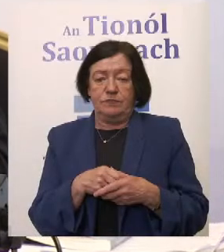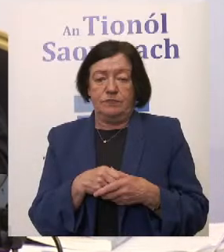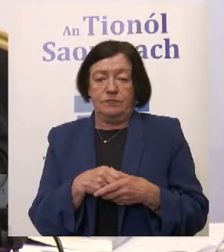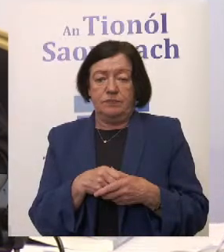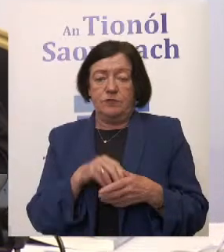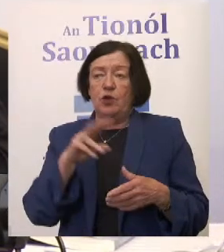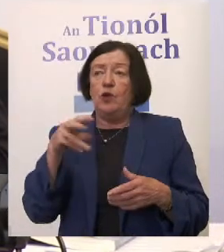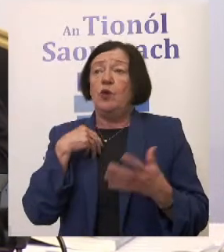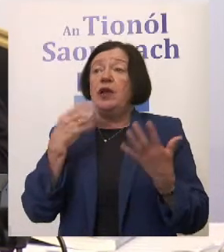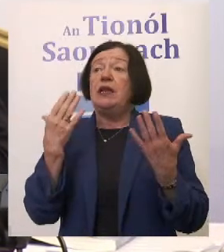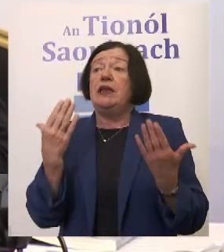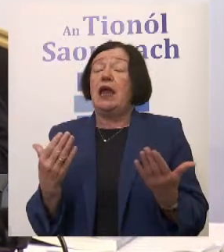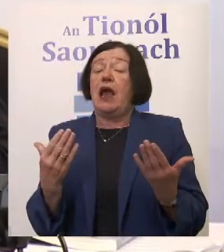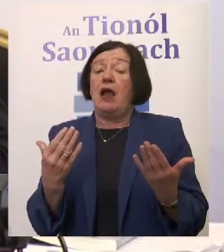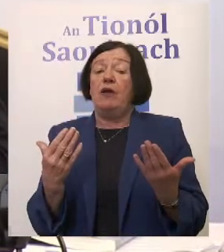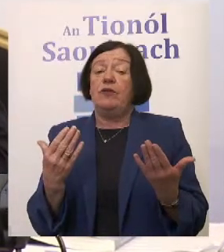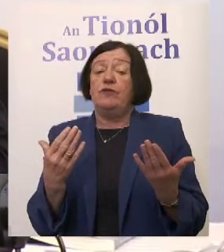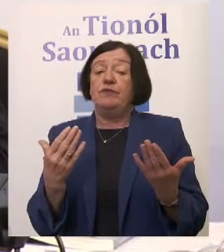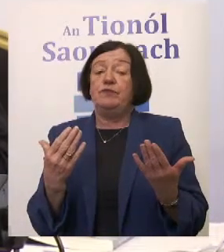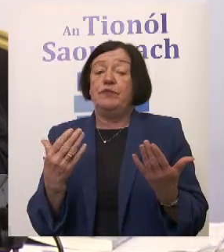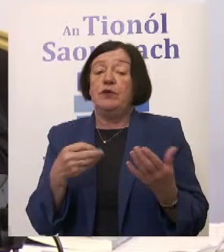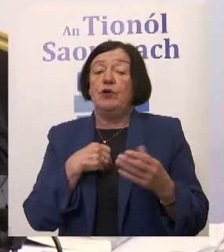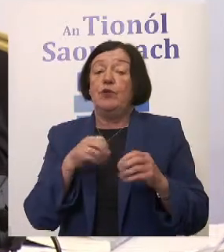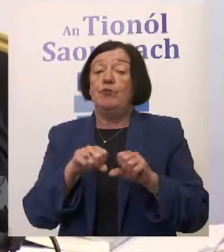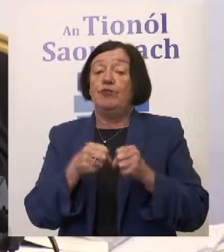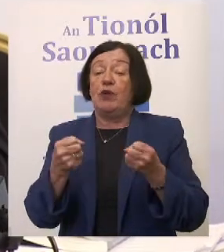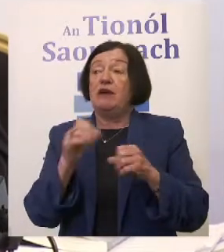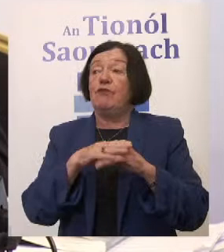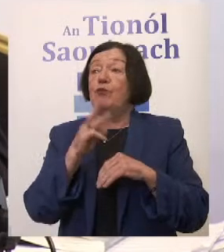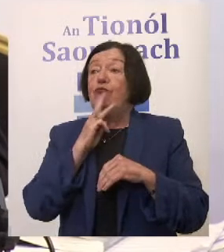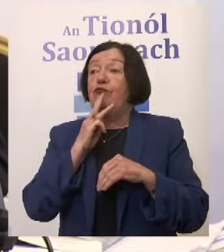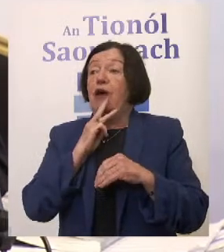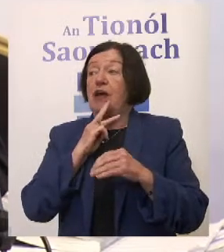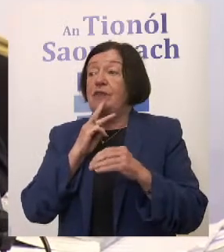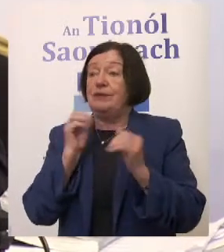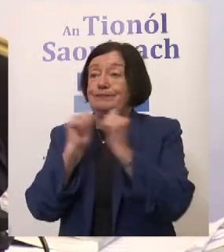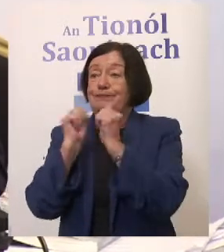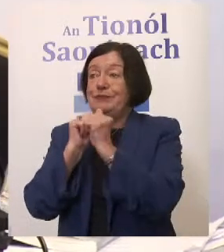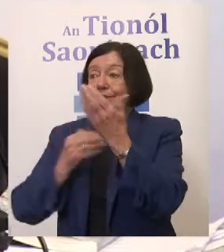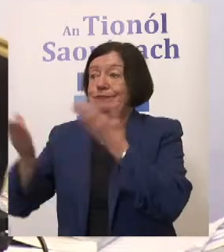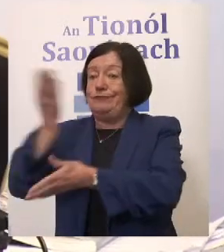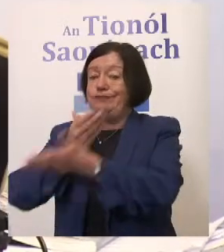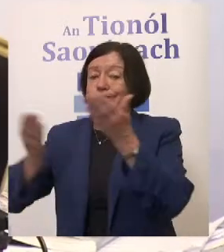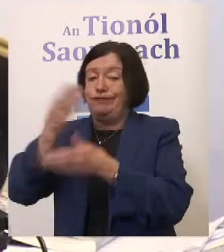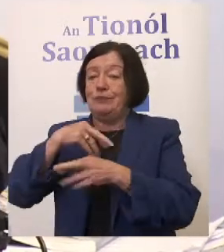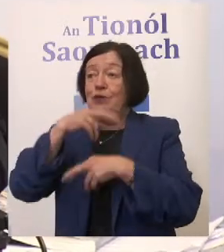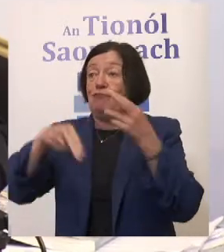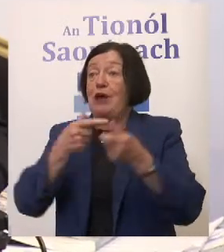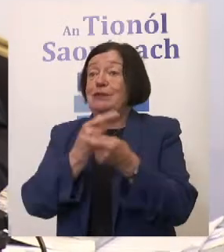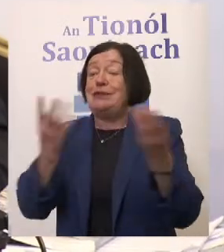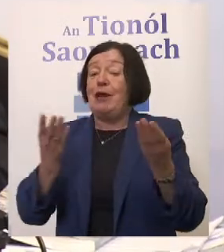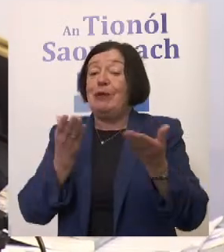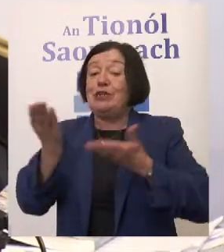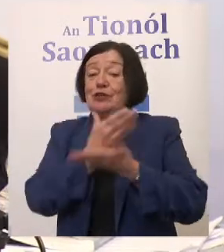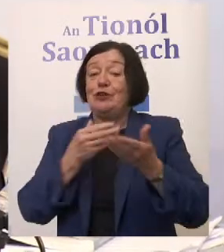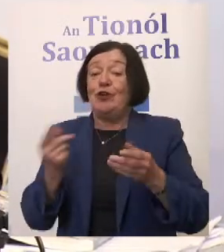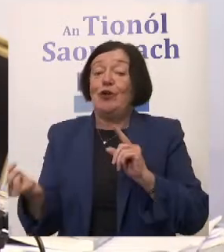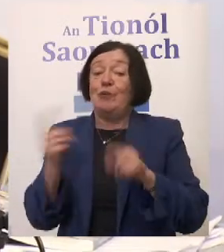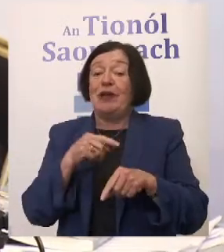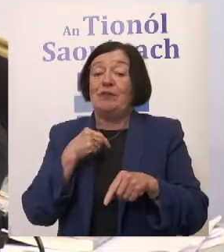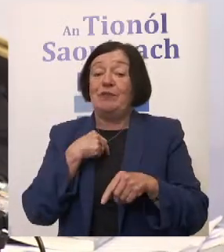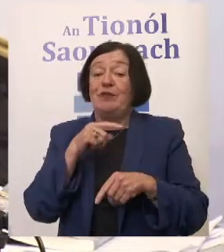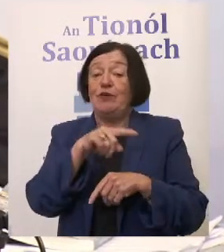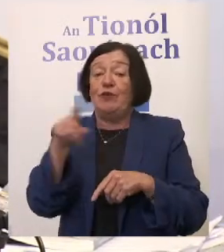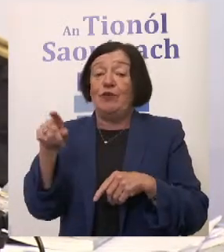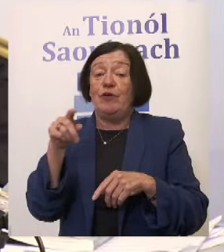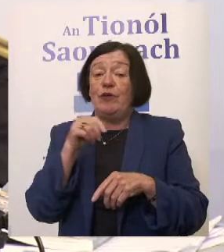So we are now going to break for a private session for a roundtable discussion. Please come back to me for